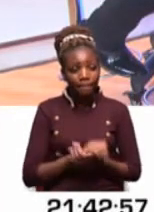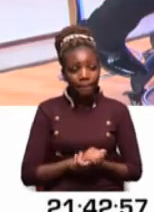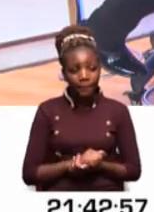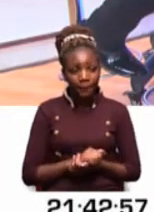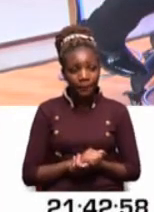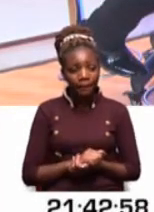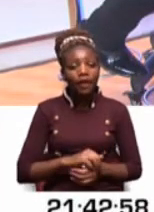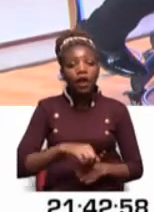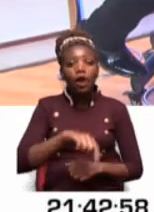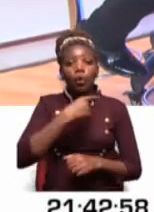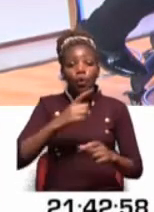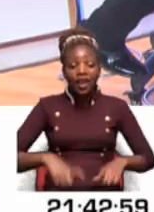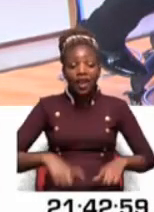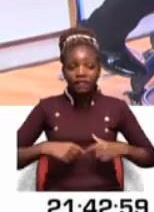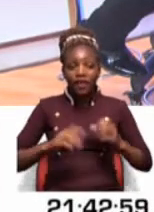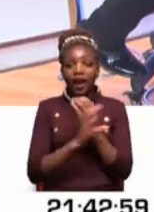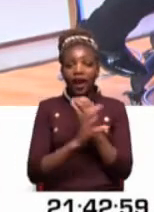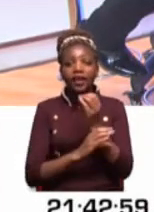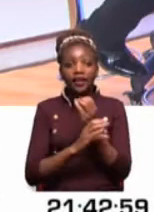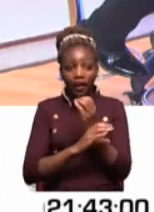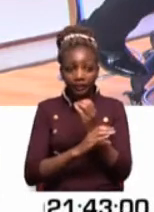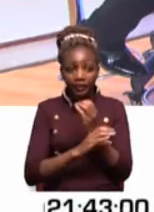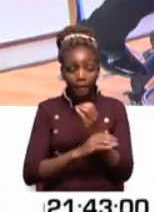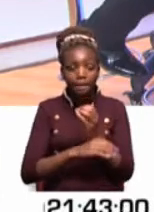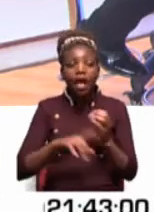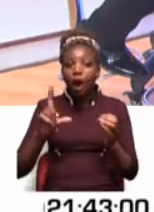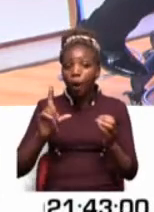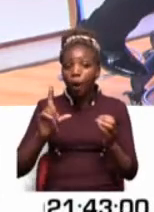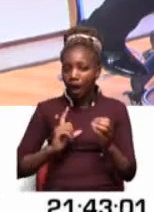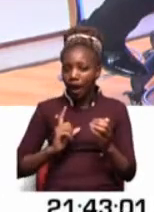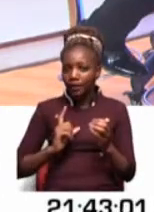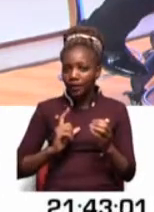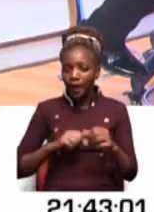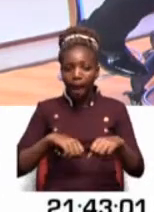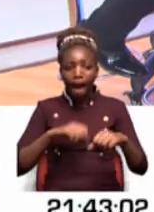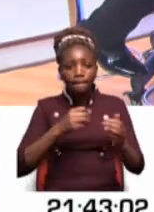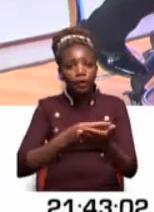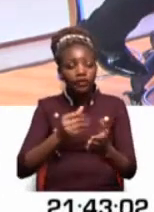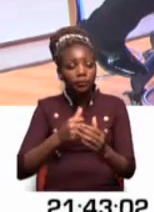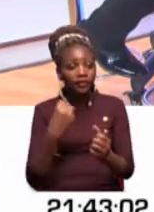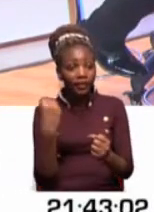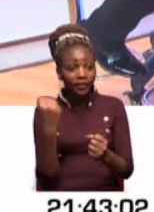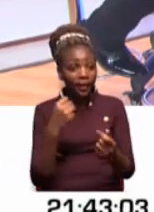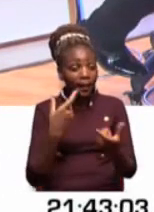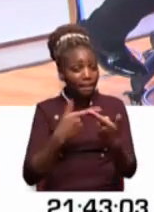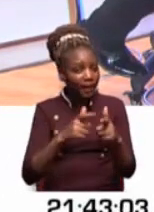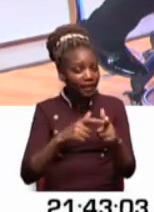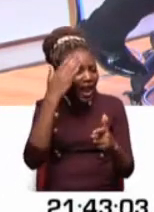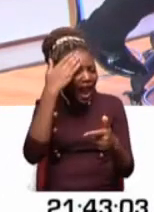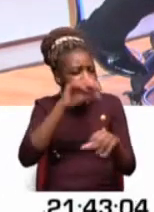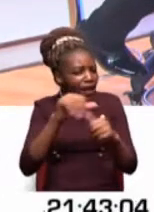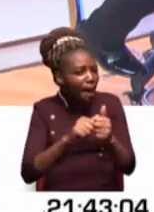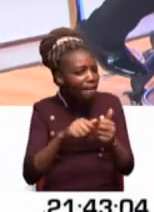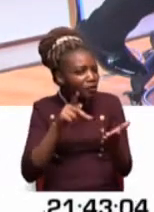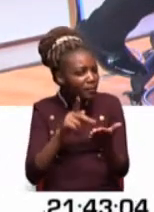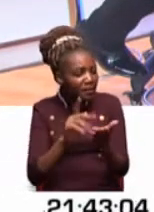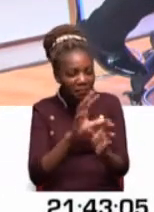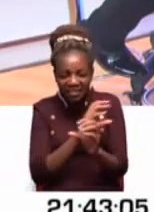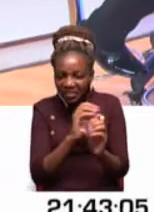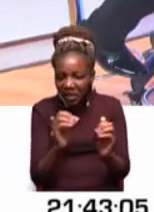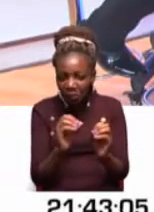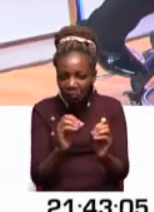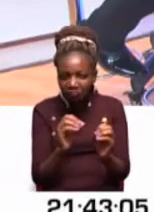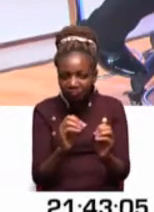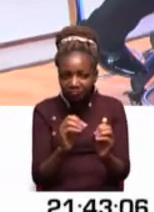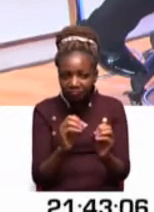hardly gone to school can sell sugarcane, not realize payment for that sugarcane. Mm-hmm. You can have a person come for years.